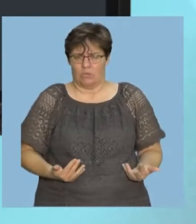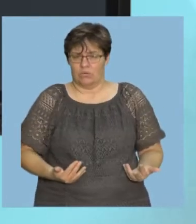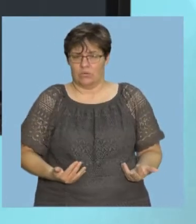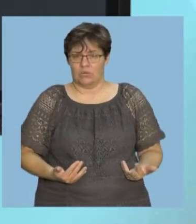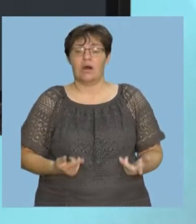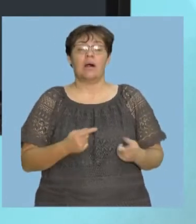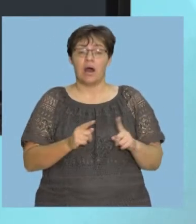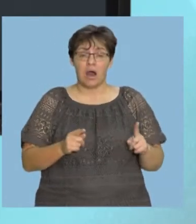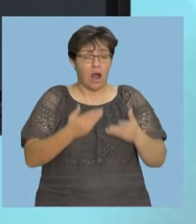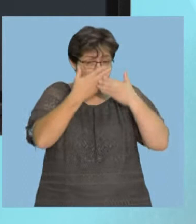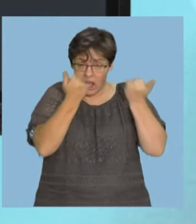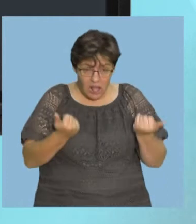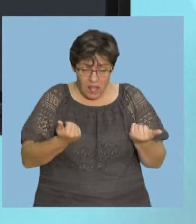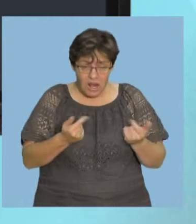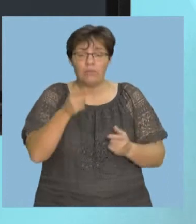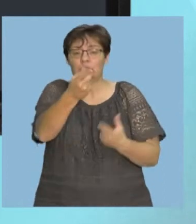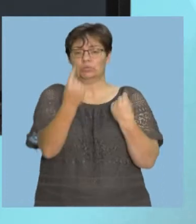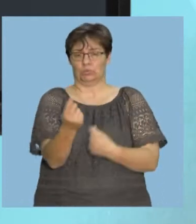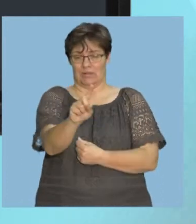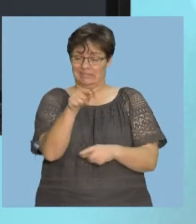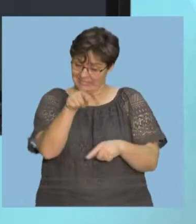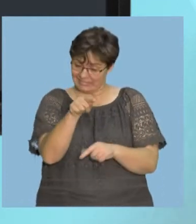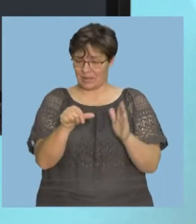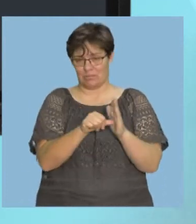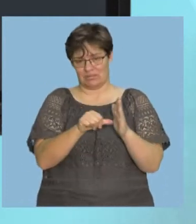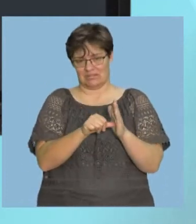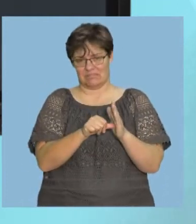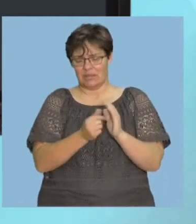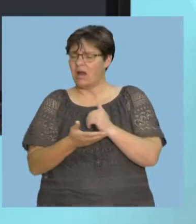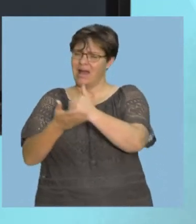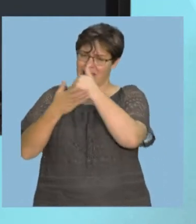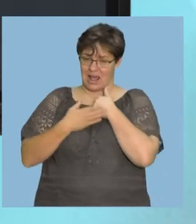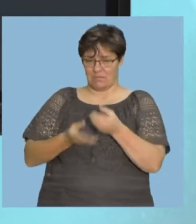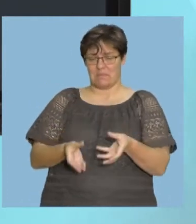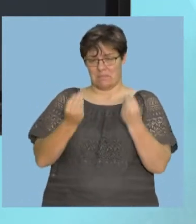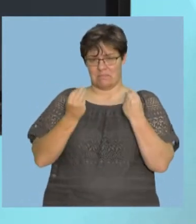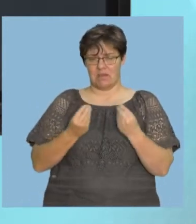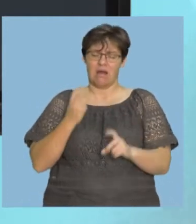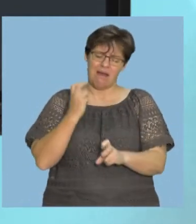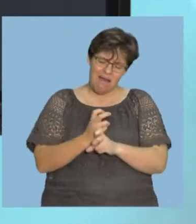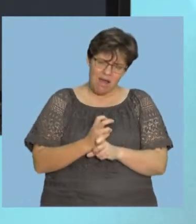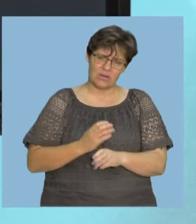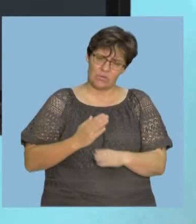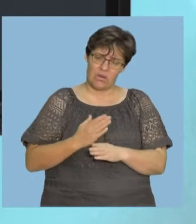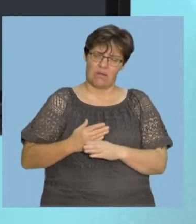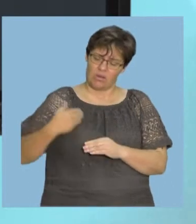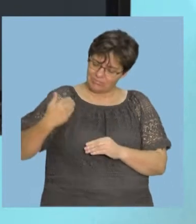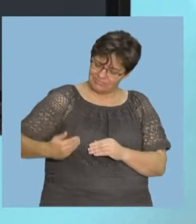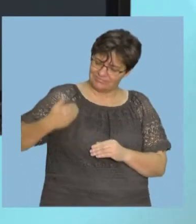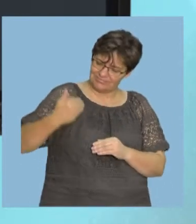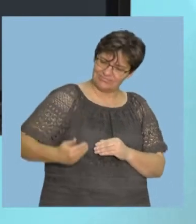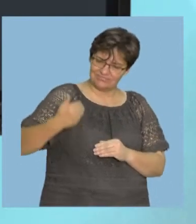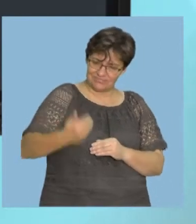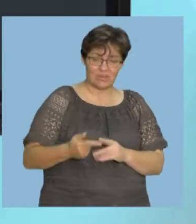is what we do when you don't understand. I think it's to seek help, and it's to keep working hard and being consistent. That's the